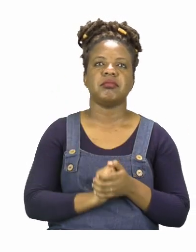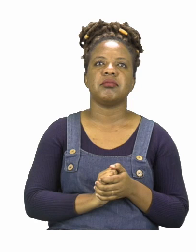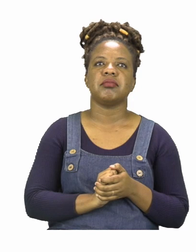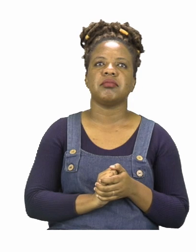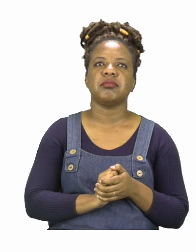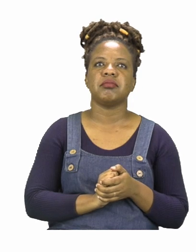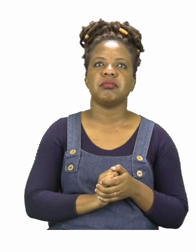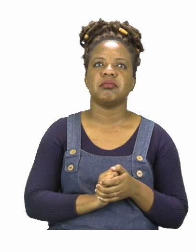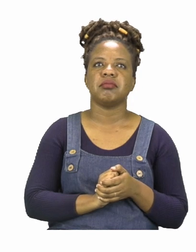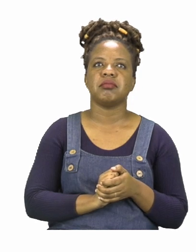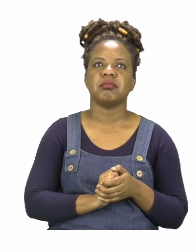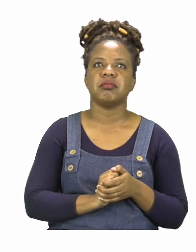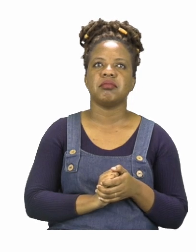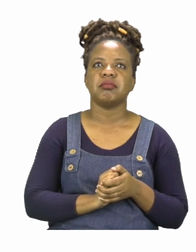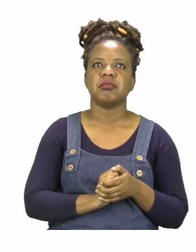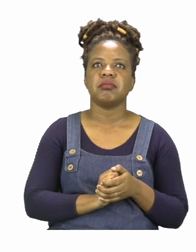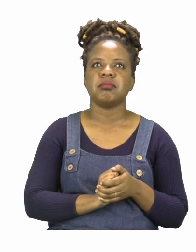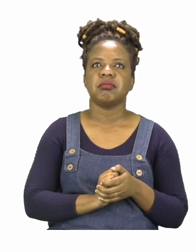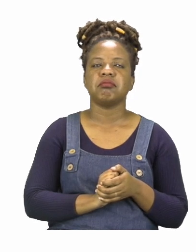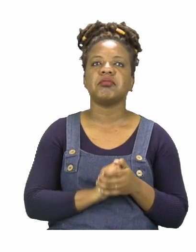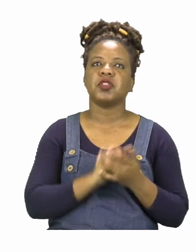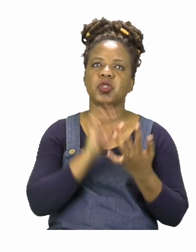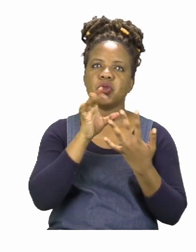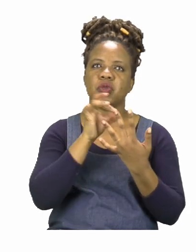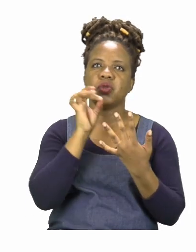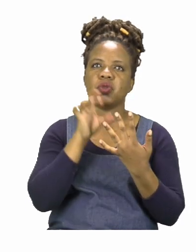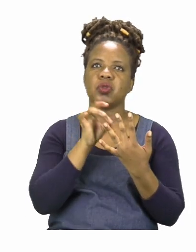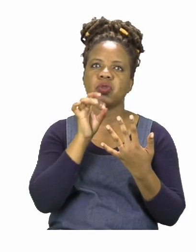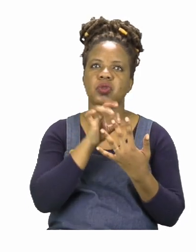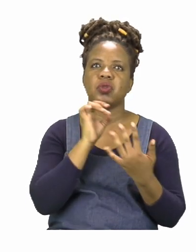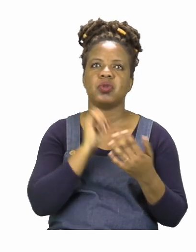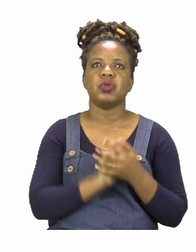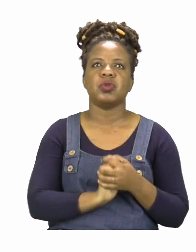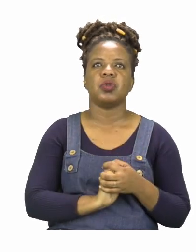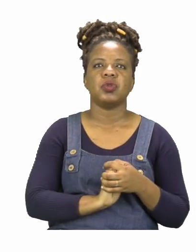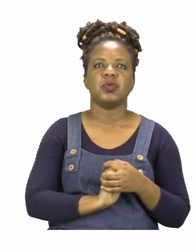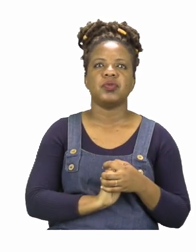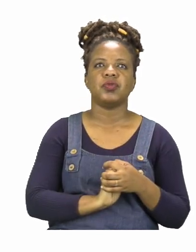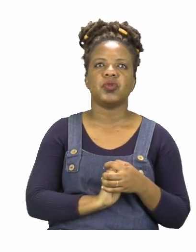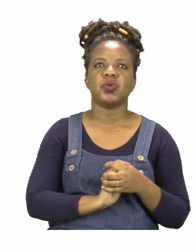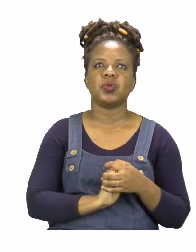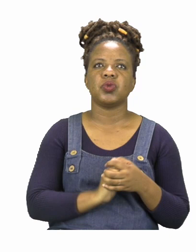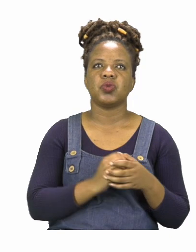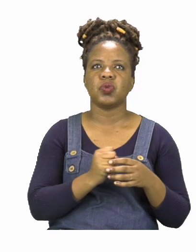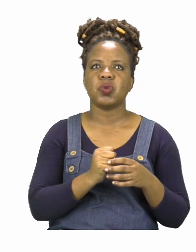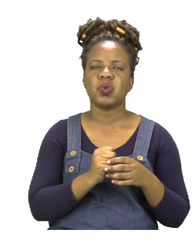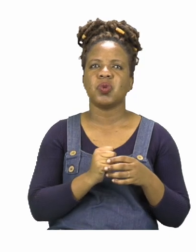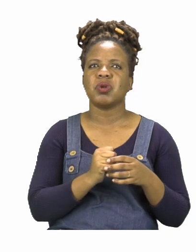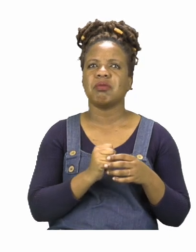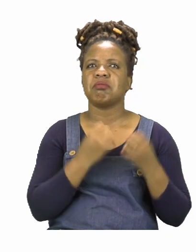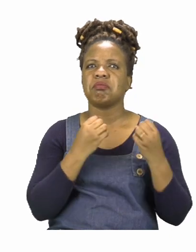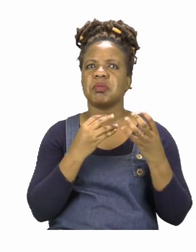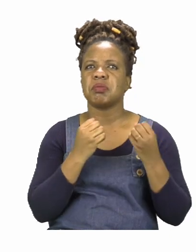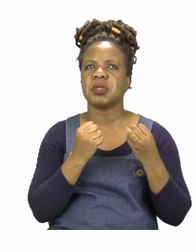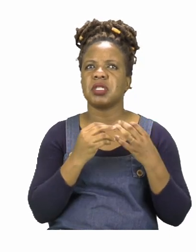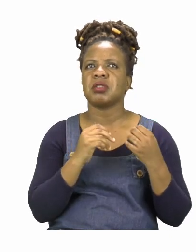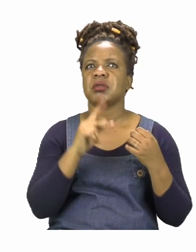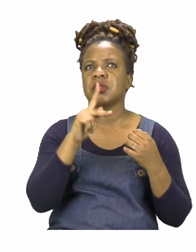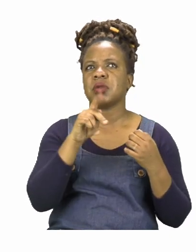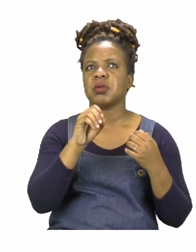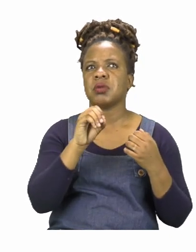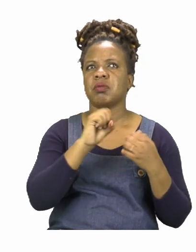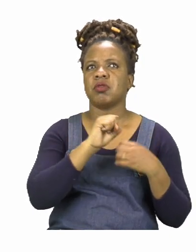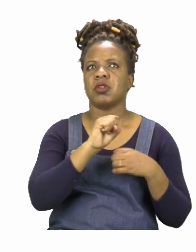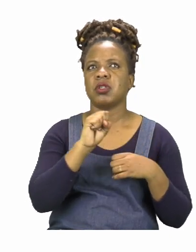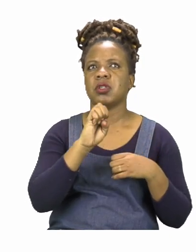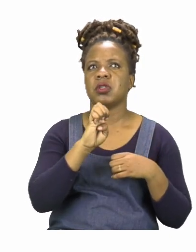So we are now going to choose with the words that have been given for us. Remember, we need to circle